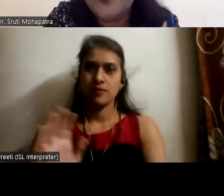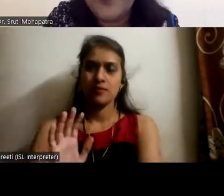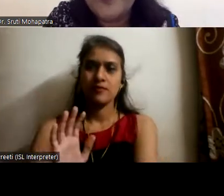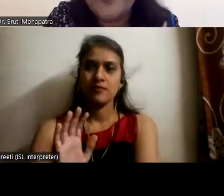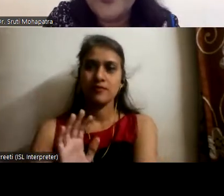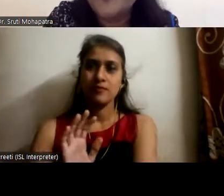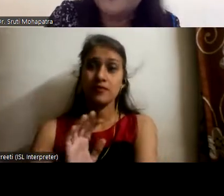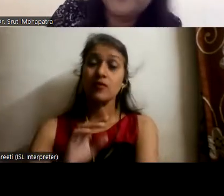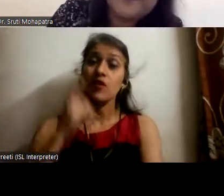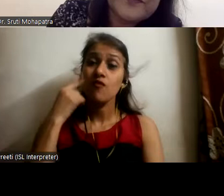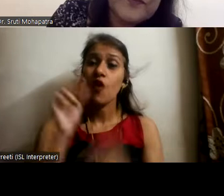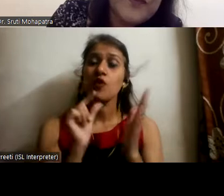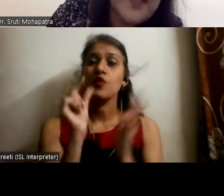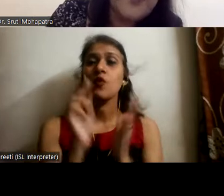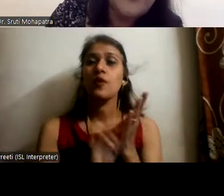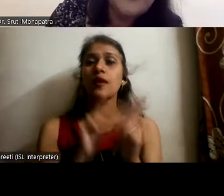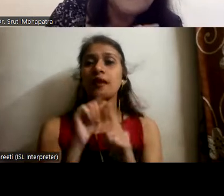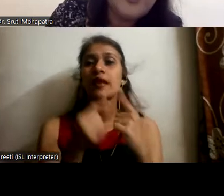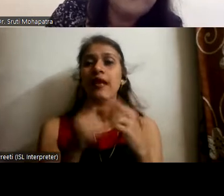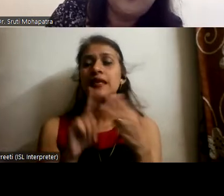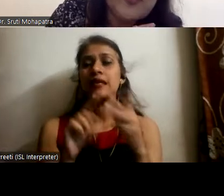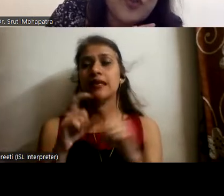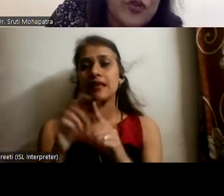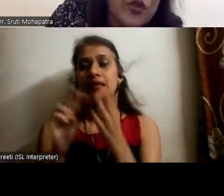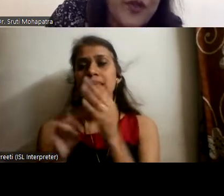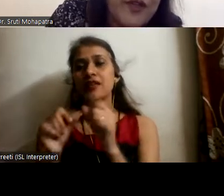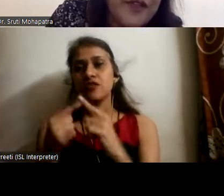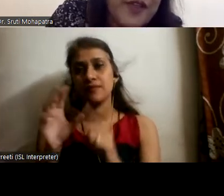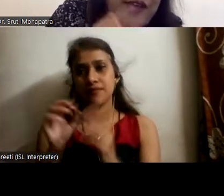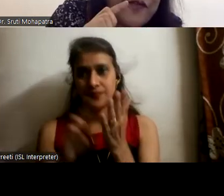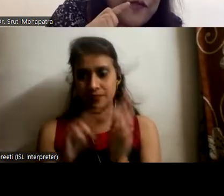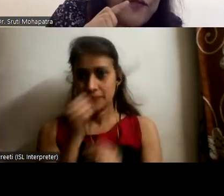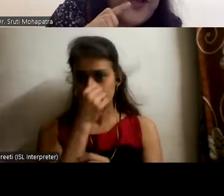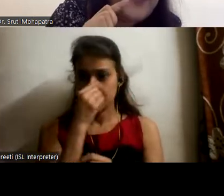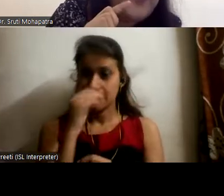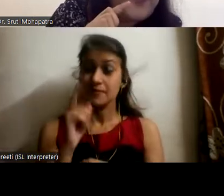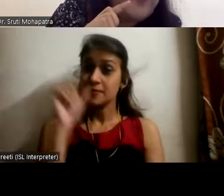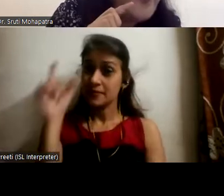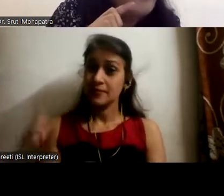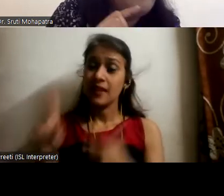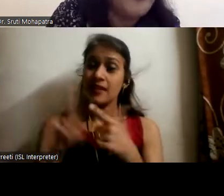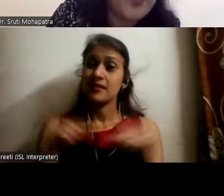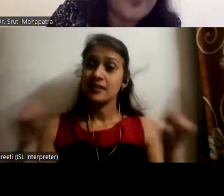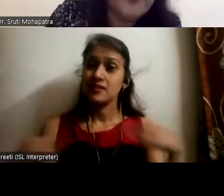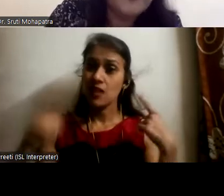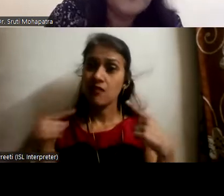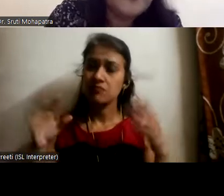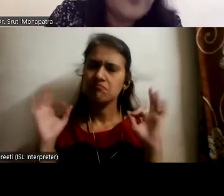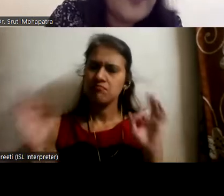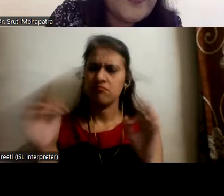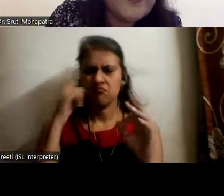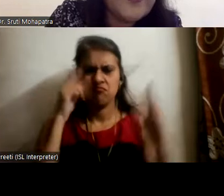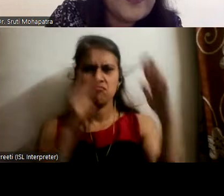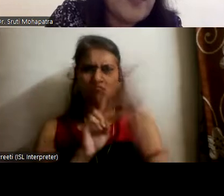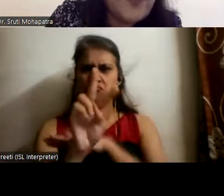by the United Nations. Javed was also one of he had a very good vision. So